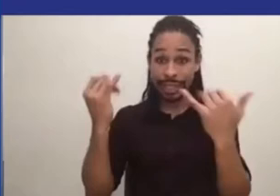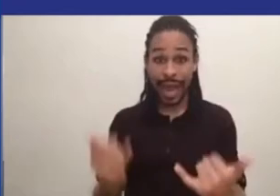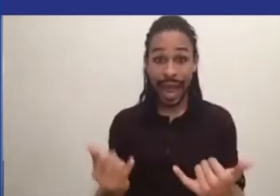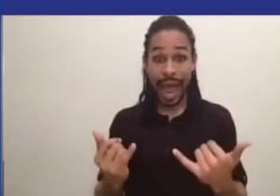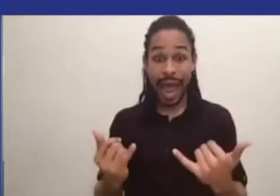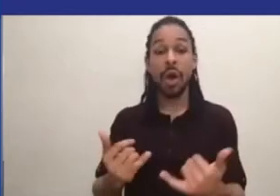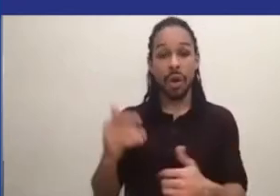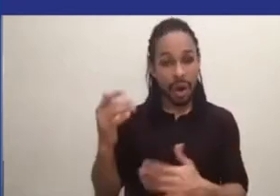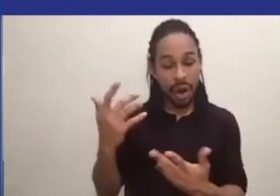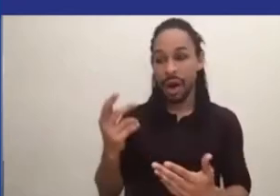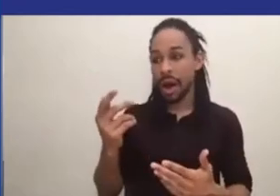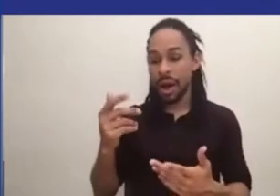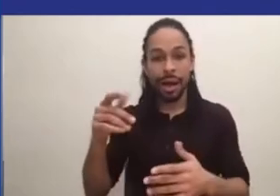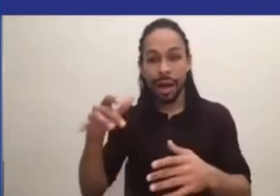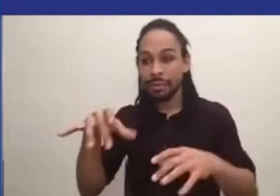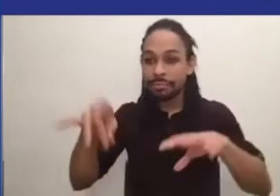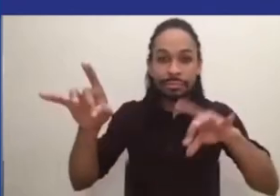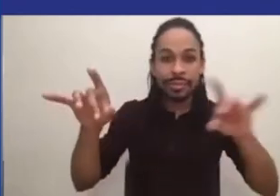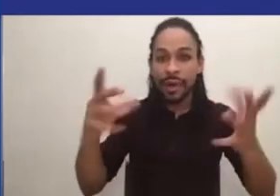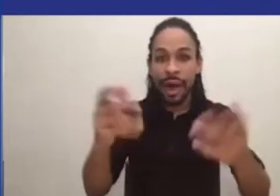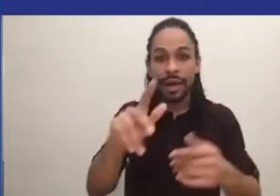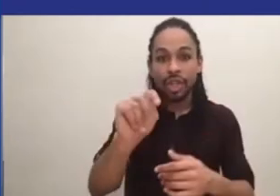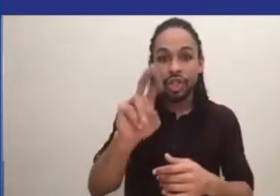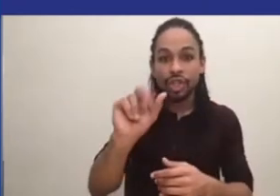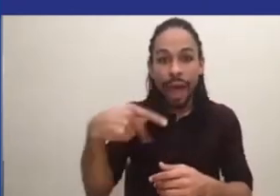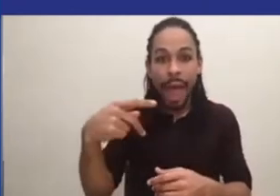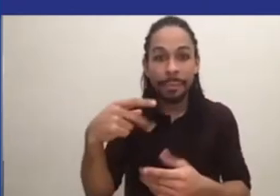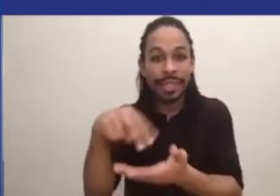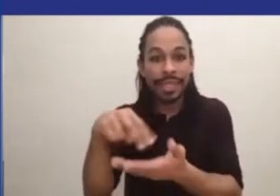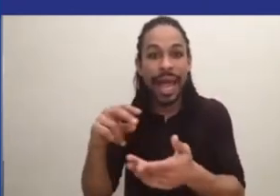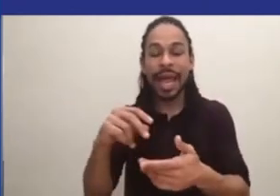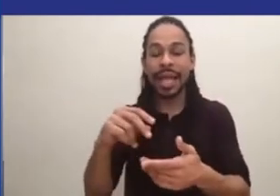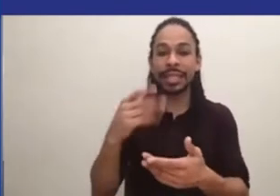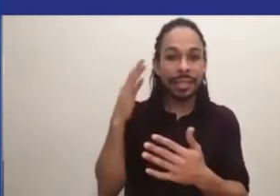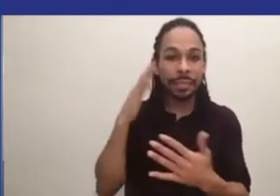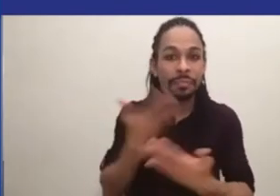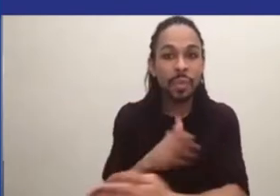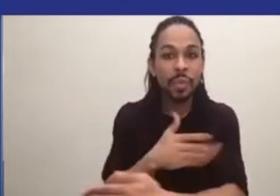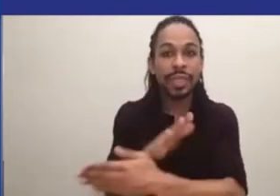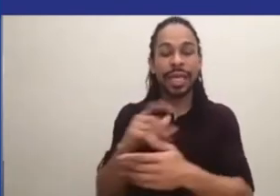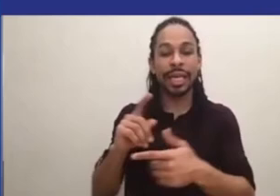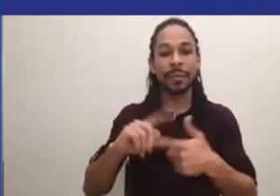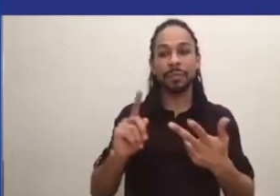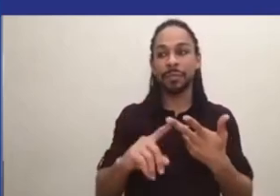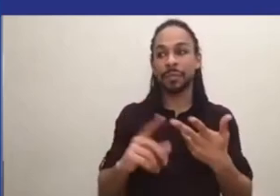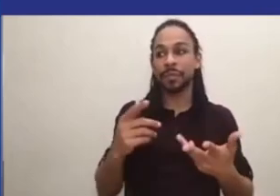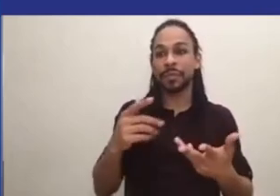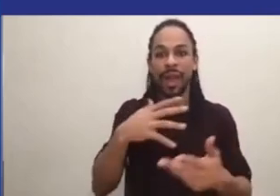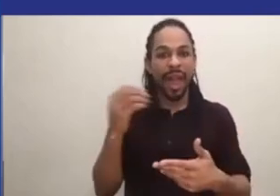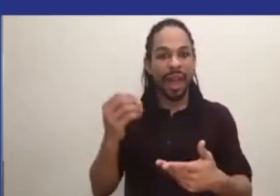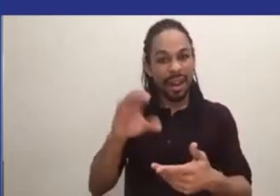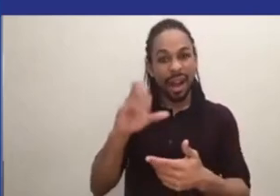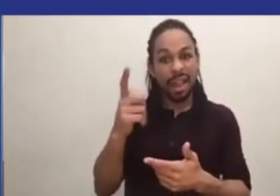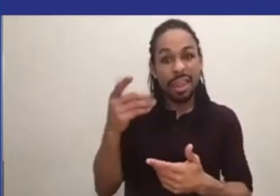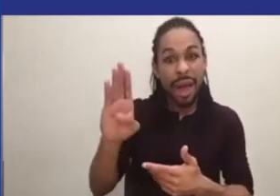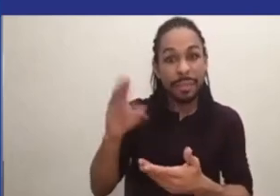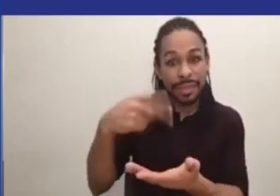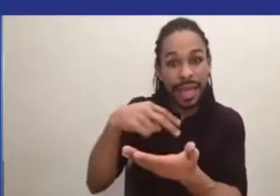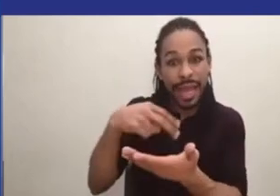midst of trap and trending dances that happen in the clubs and in the streets. That's kind of